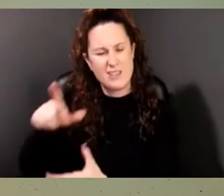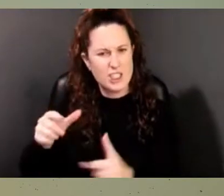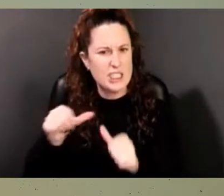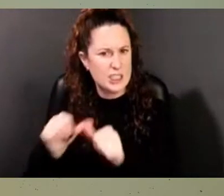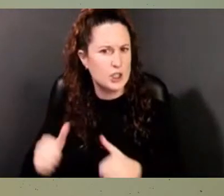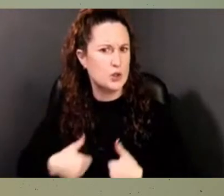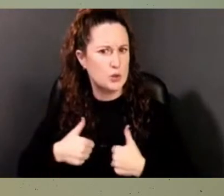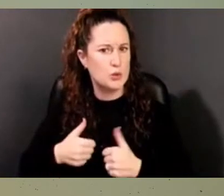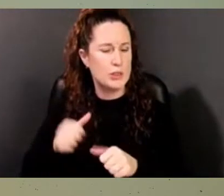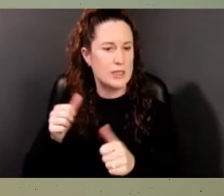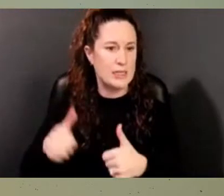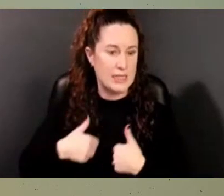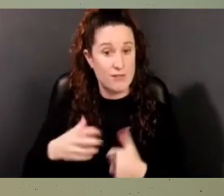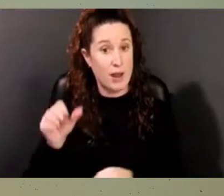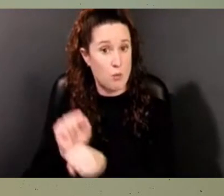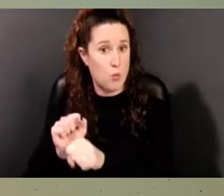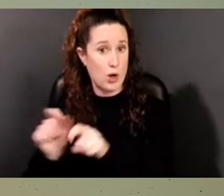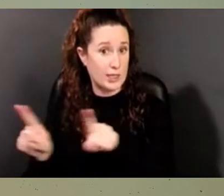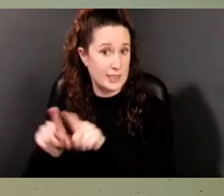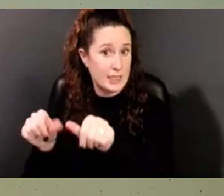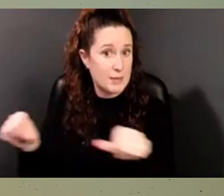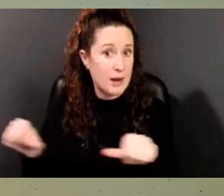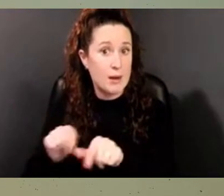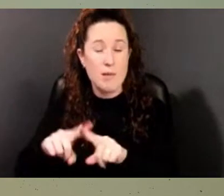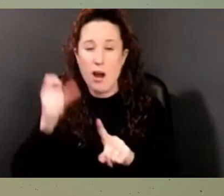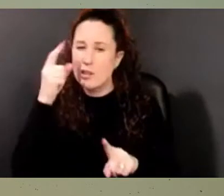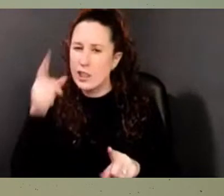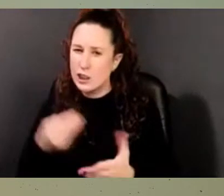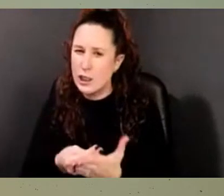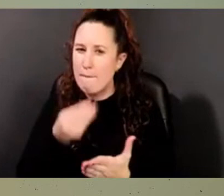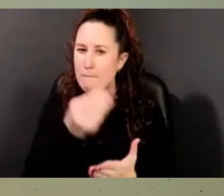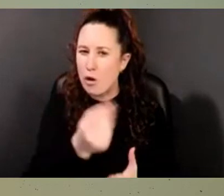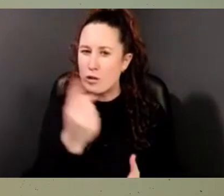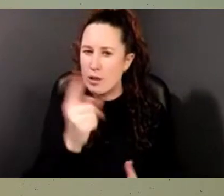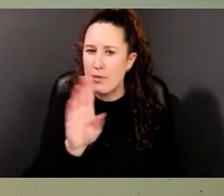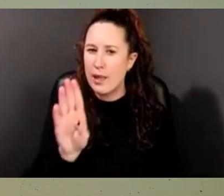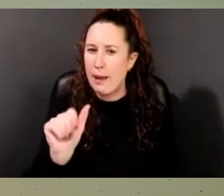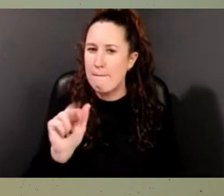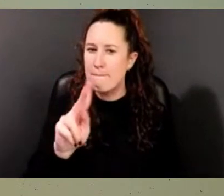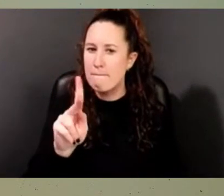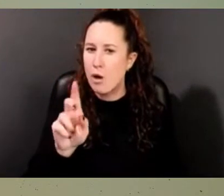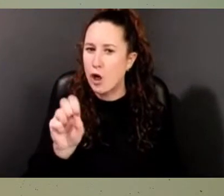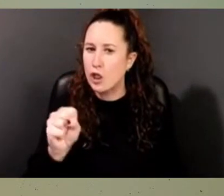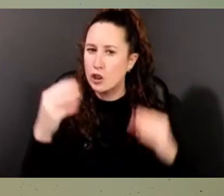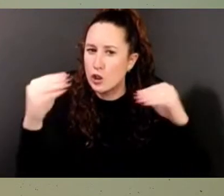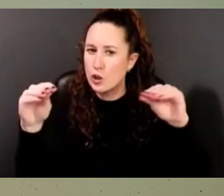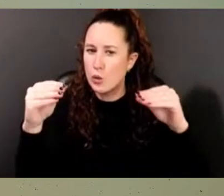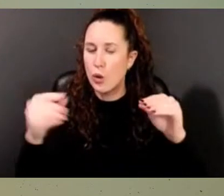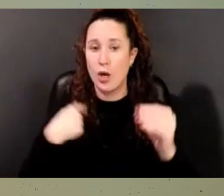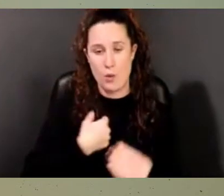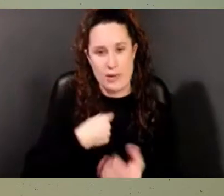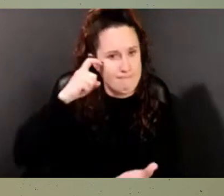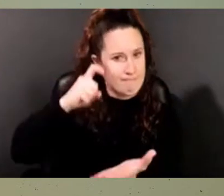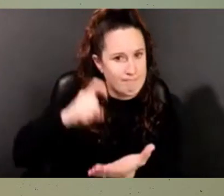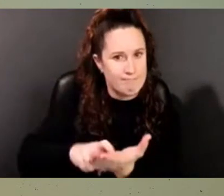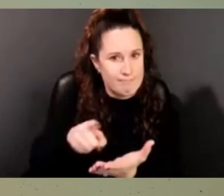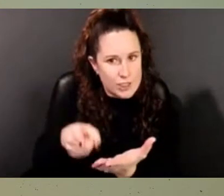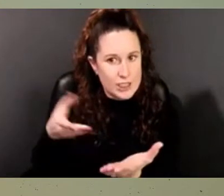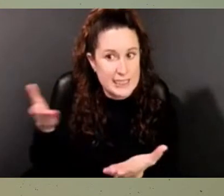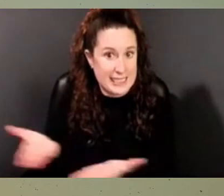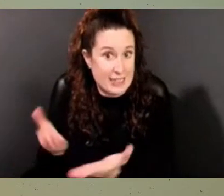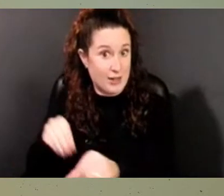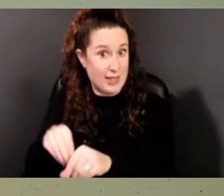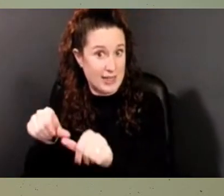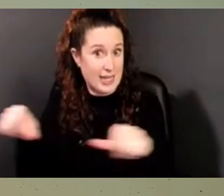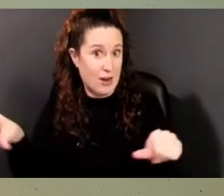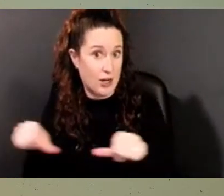area, but her purchase at Barker's store is the last time we've been able to document her presence in the area. Next slide,